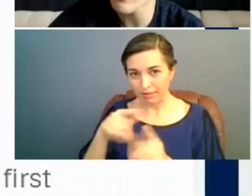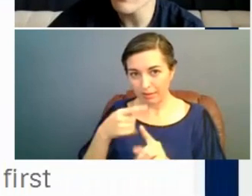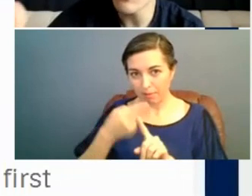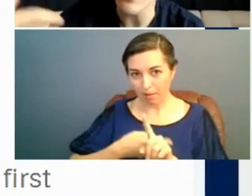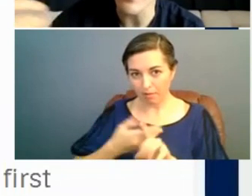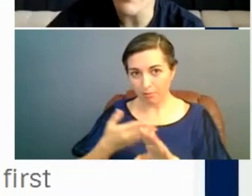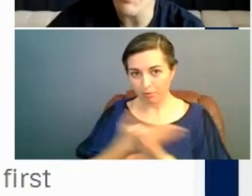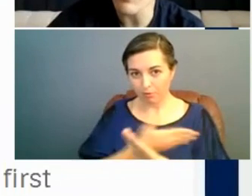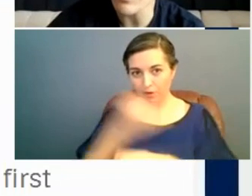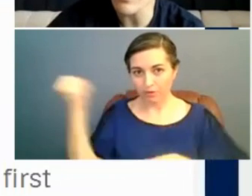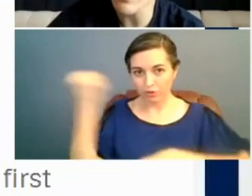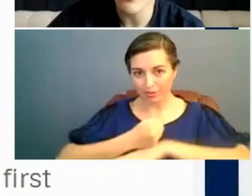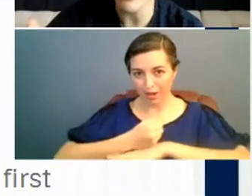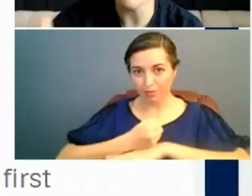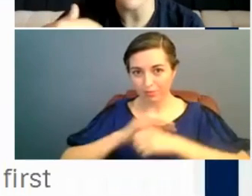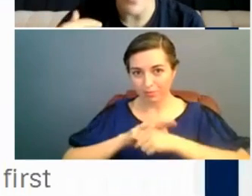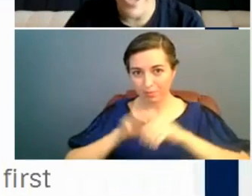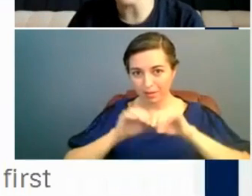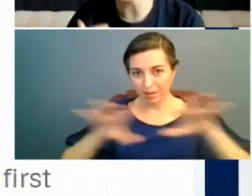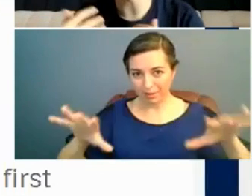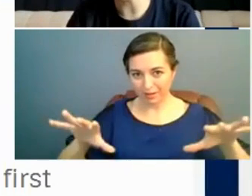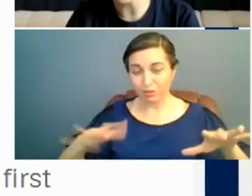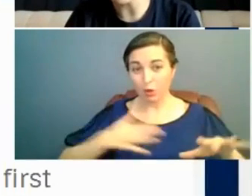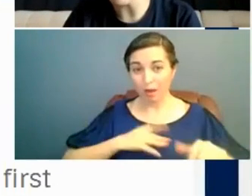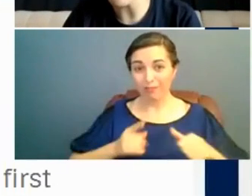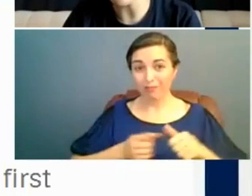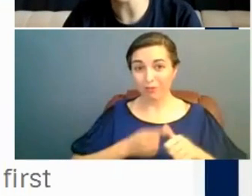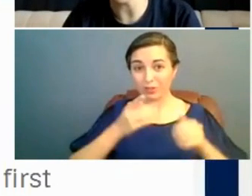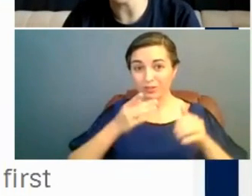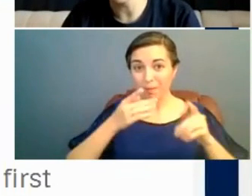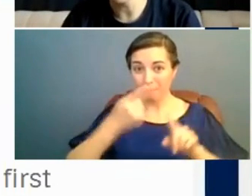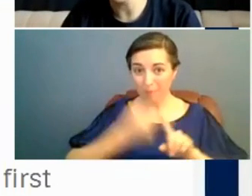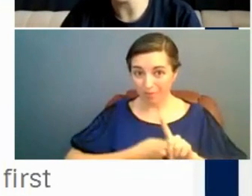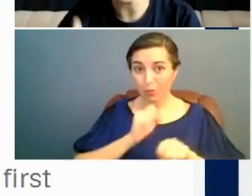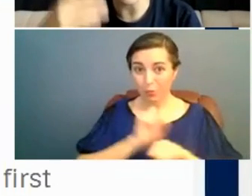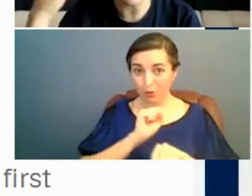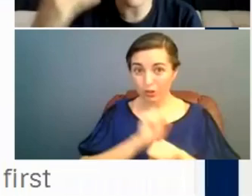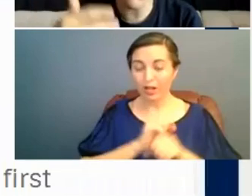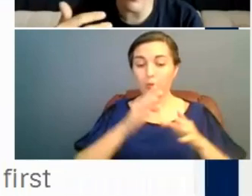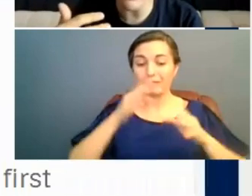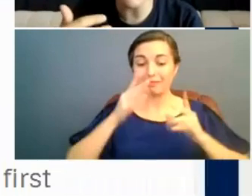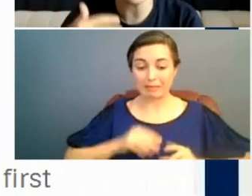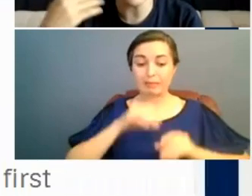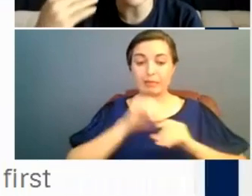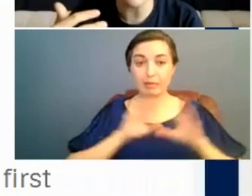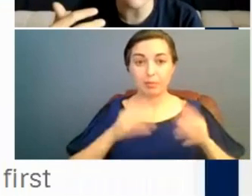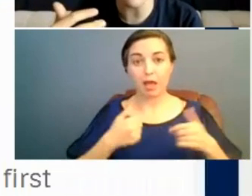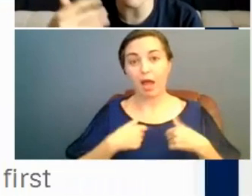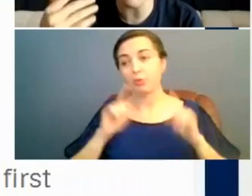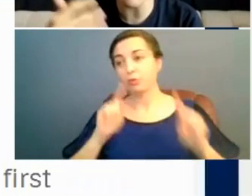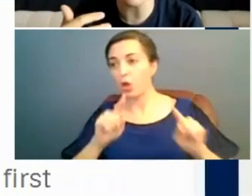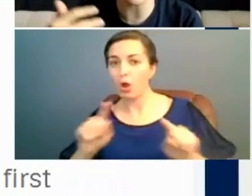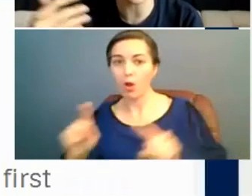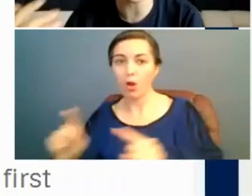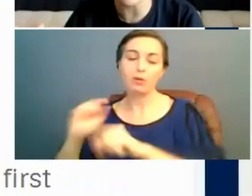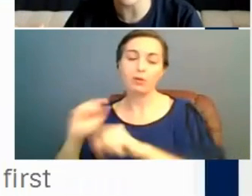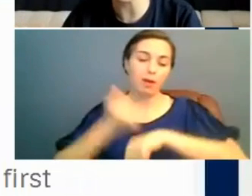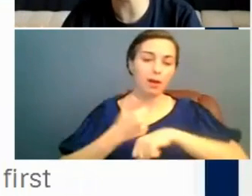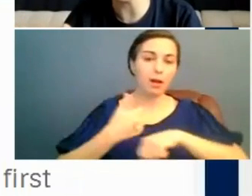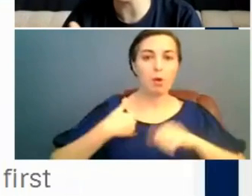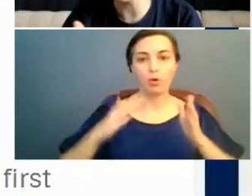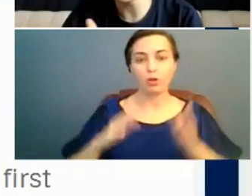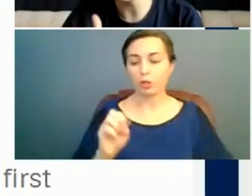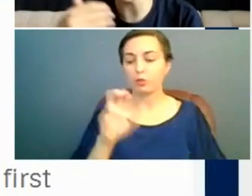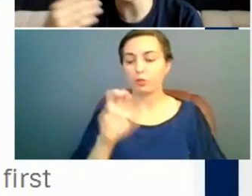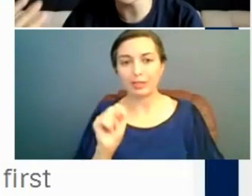month was in person. I was actively setting up the ownership suite, creating guest profiles and lists so that our ownership and key